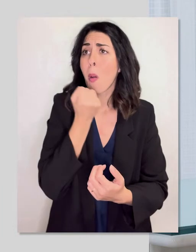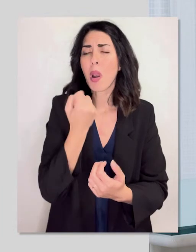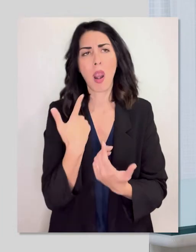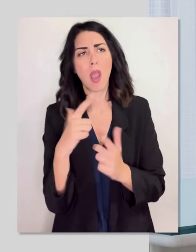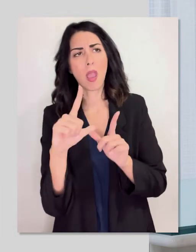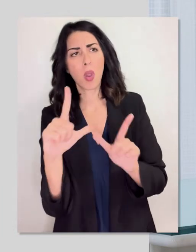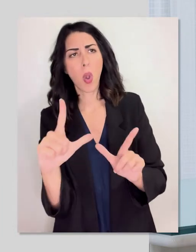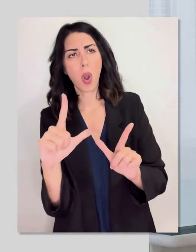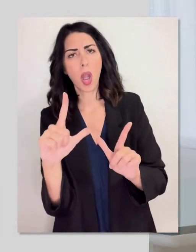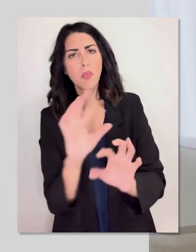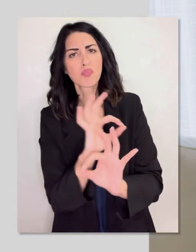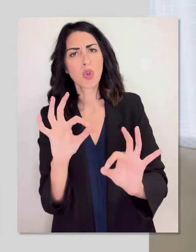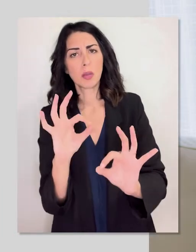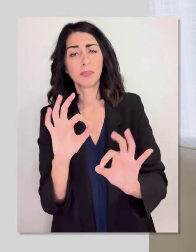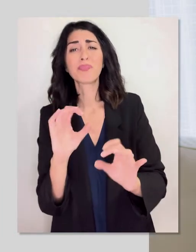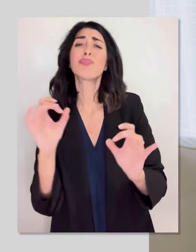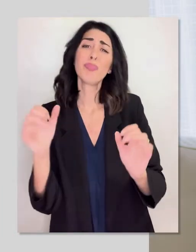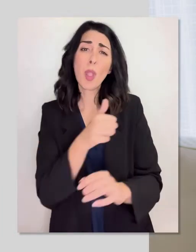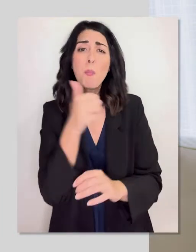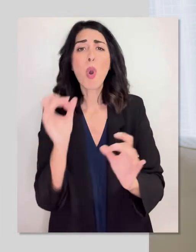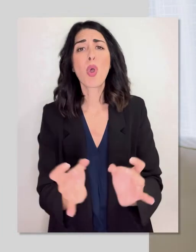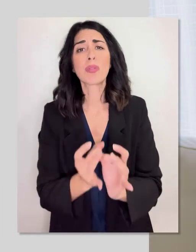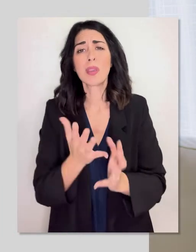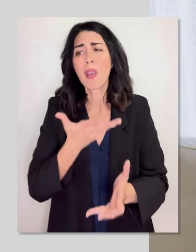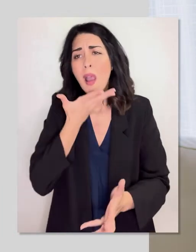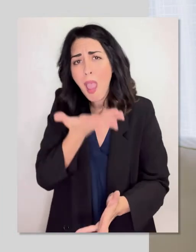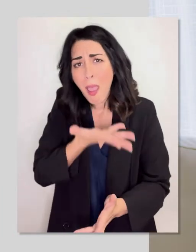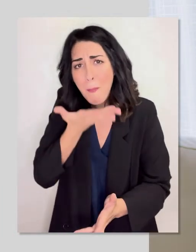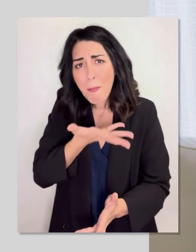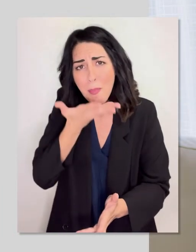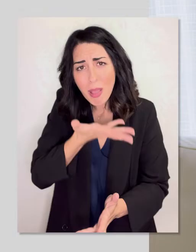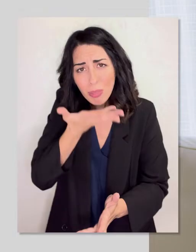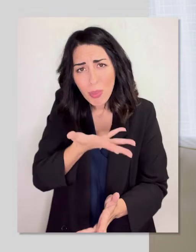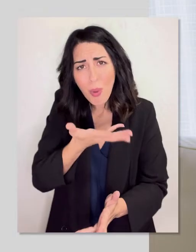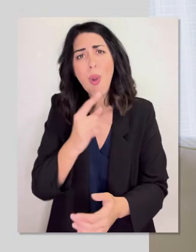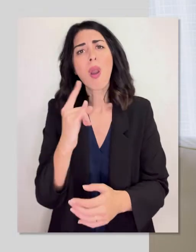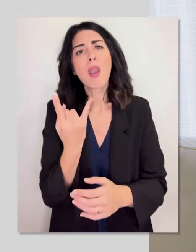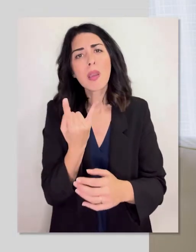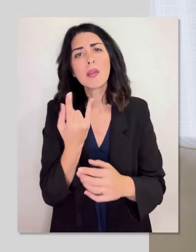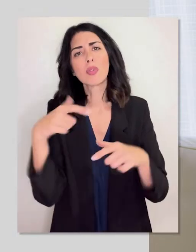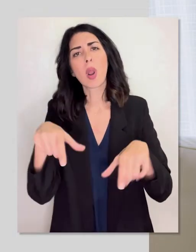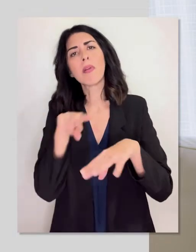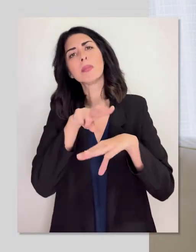so people are ashamed a little bit of their migraine and they don't like to talk about it so much.